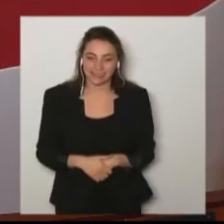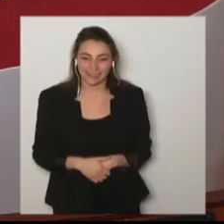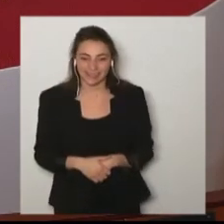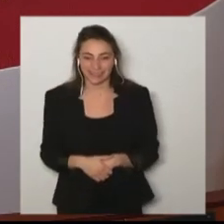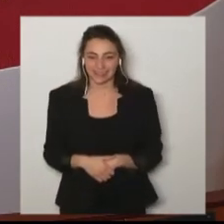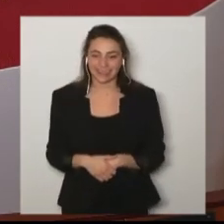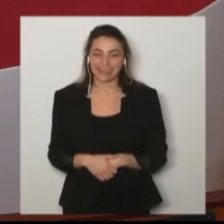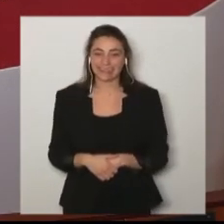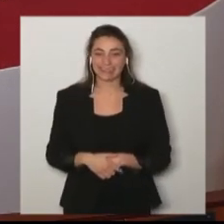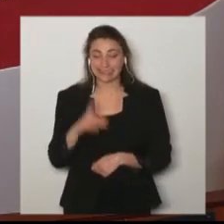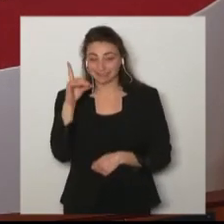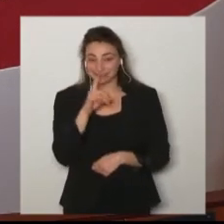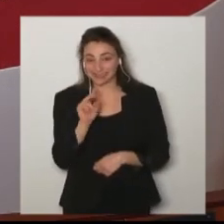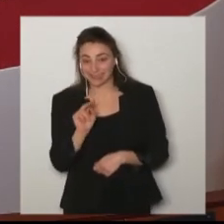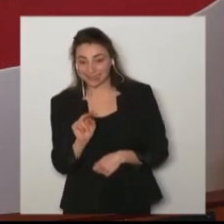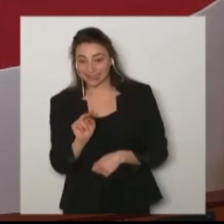it?